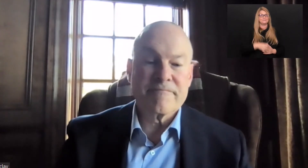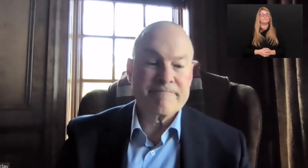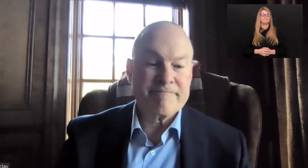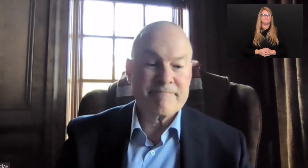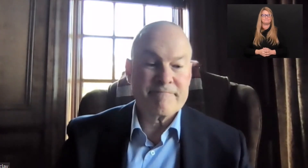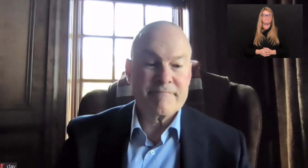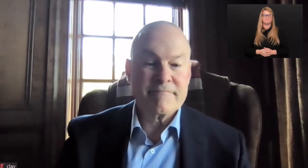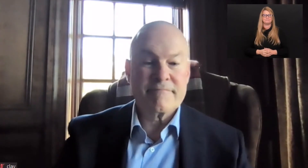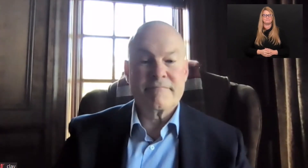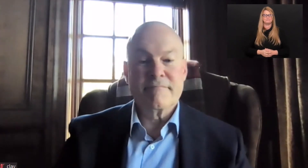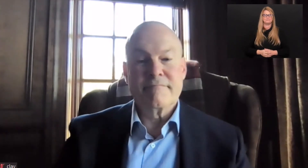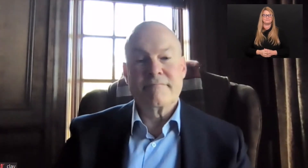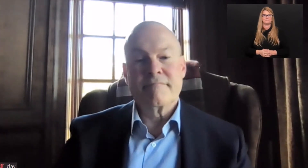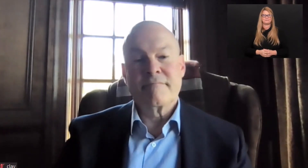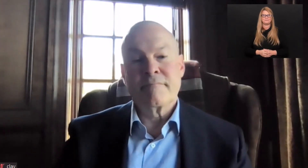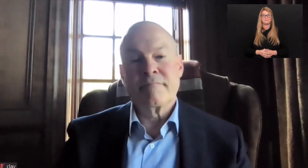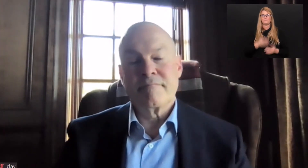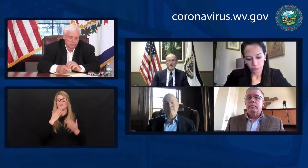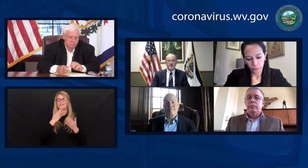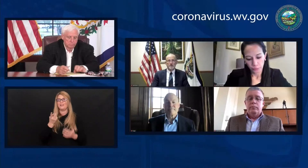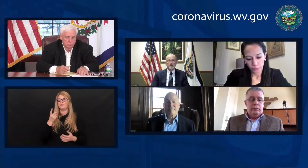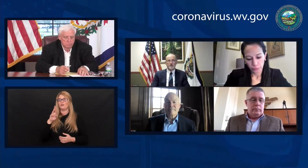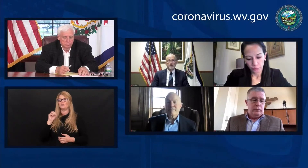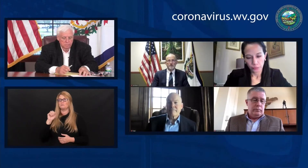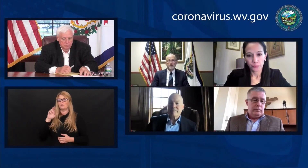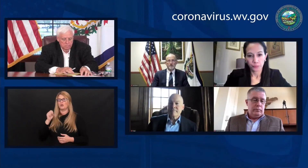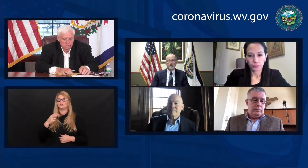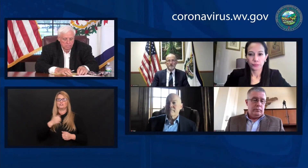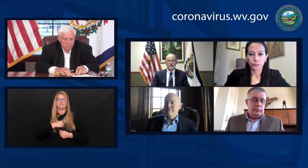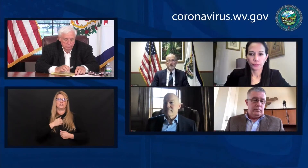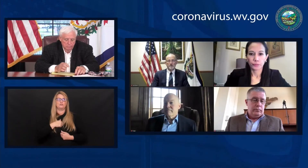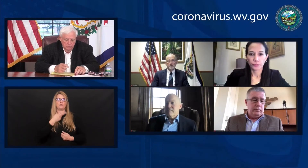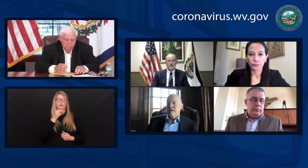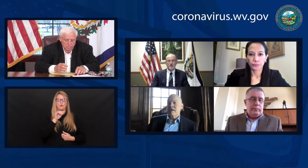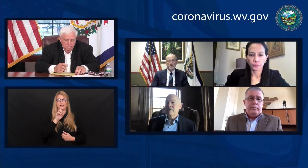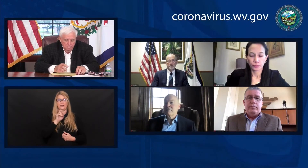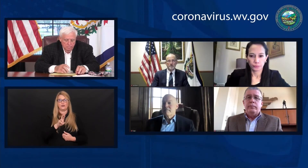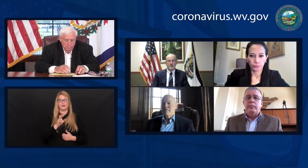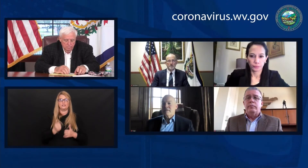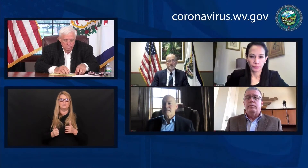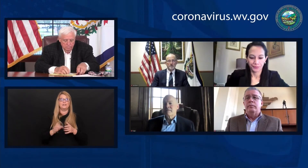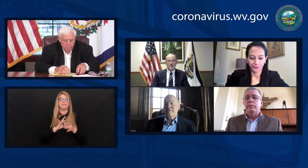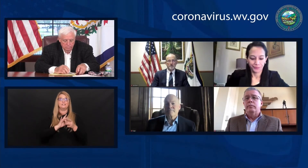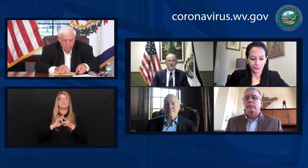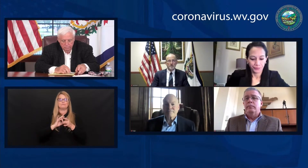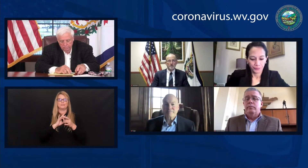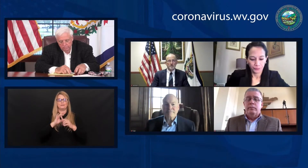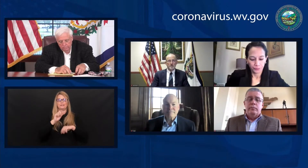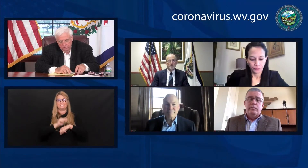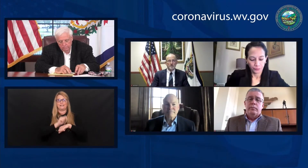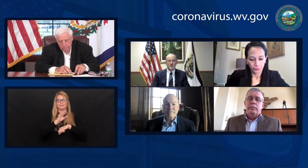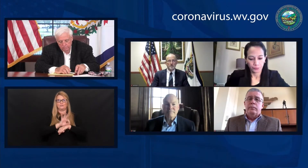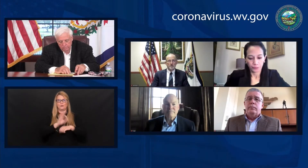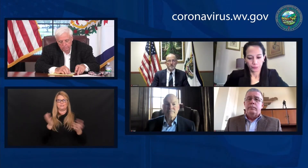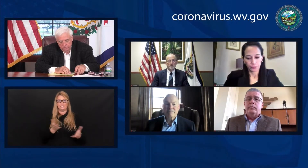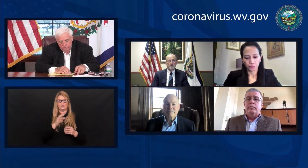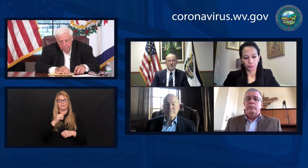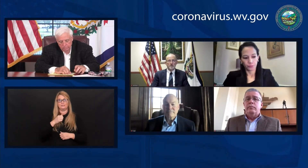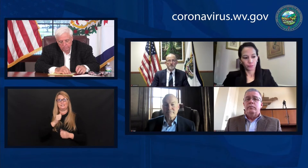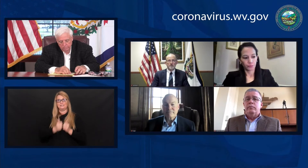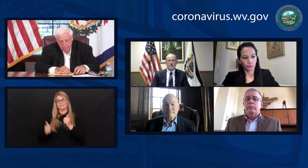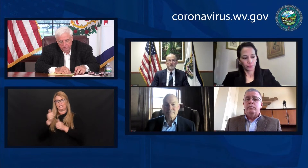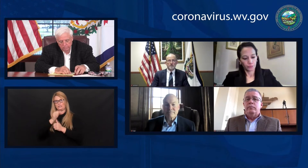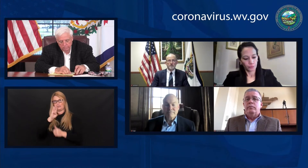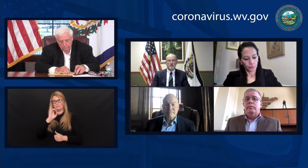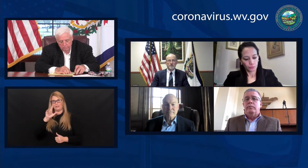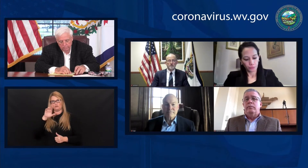Thank you. All right, thank you, Dr. Marsh. Retired Major General Jim Hoyer, the Director of the Joint Interagency Task Force, and Secretary Bill Crouch with the